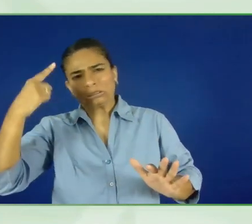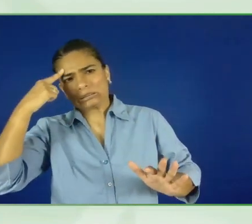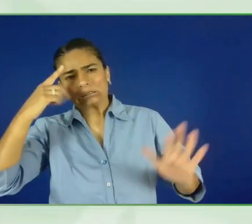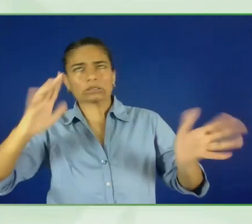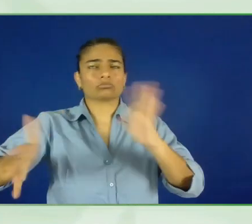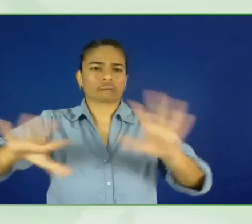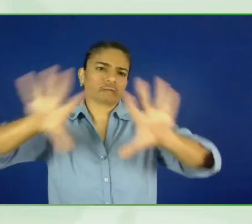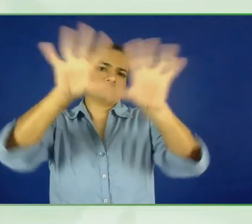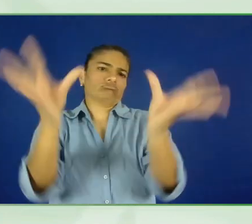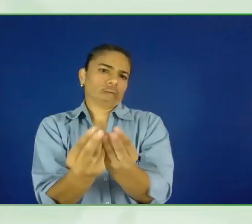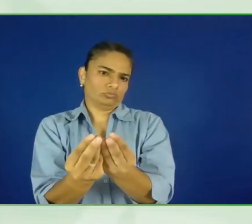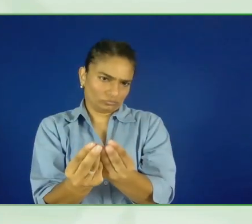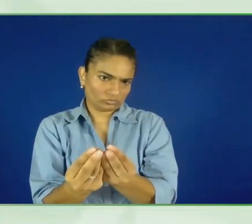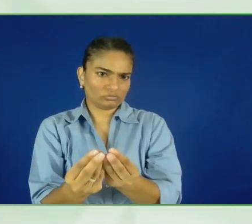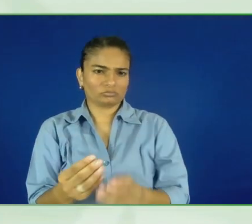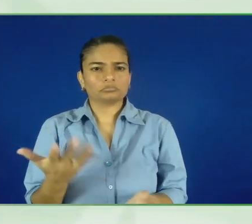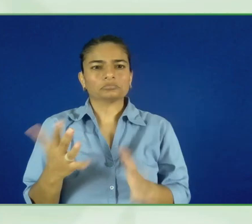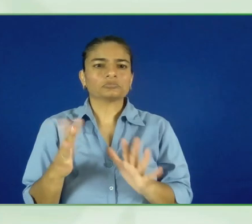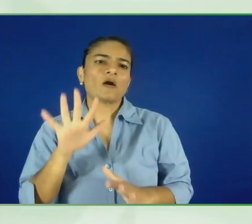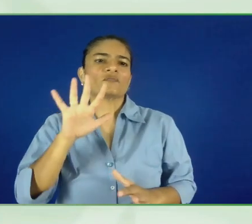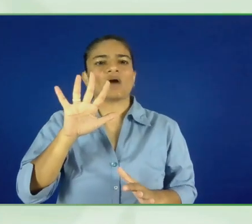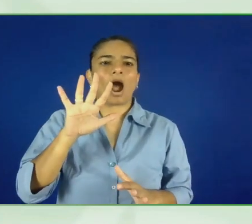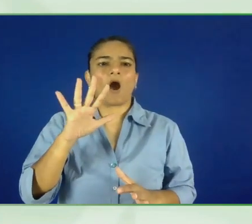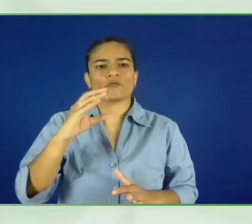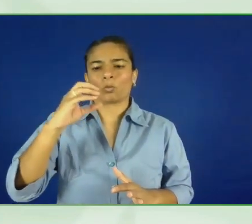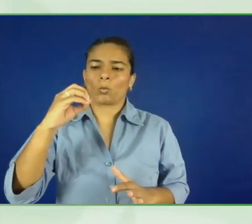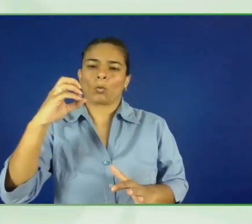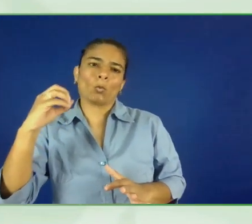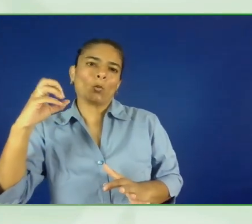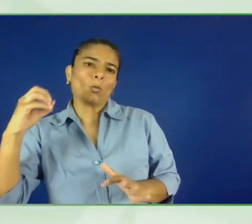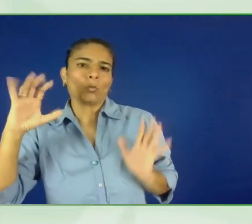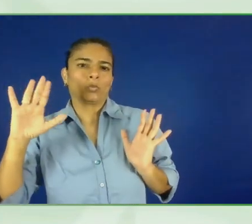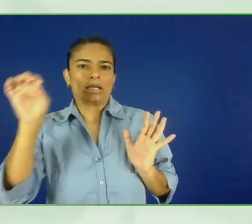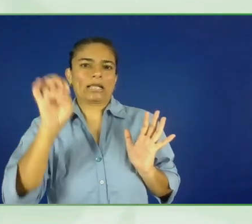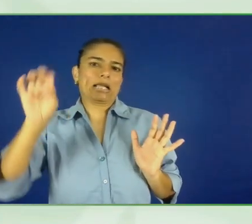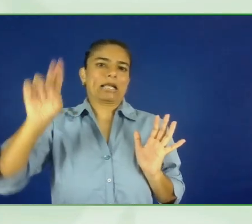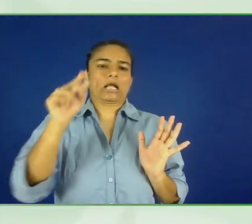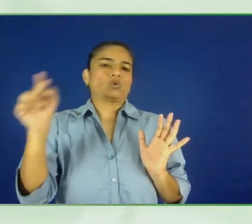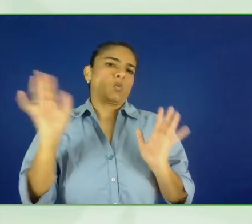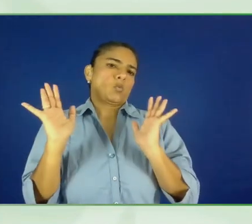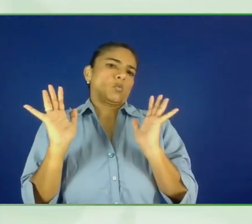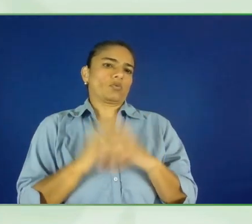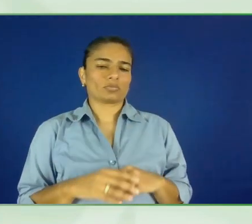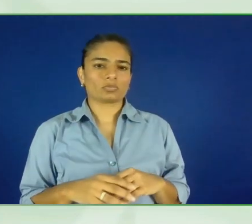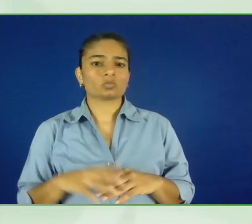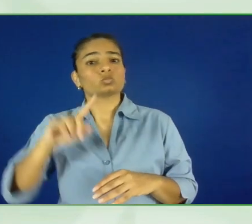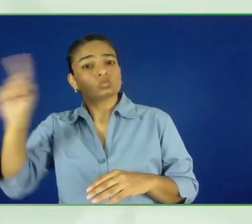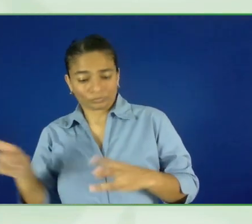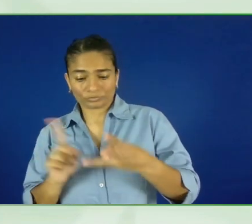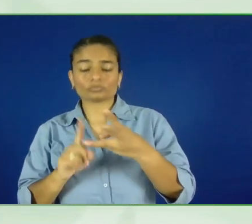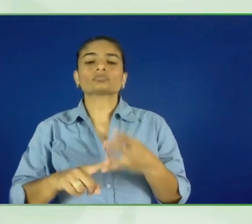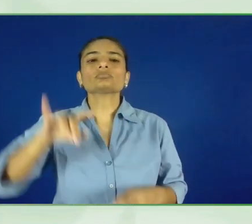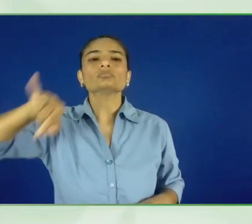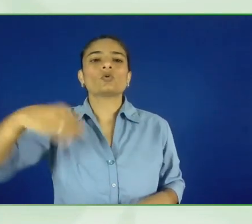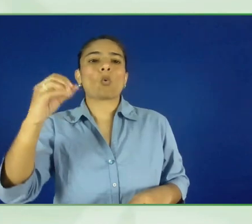number. This is something, also looking at the context that Joanna gave us, considering these 4 levels, getting a complete understanding,